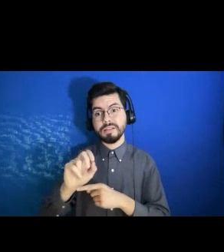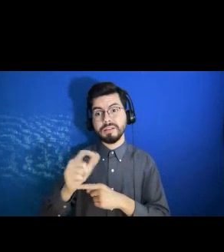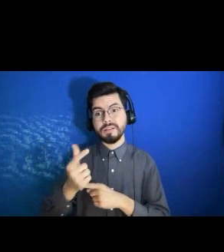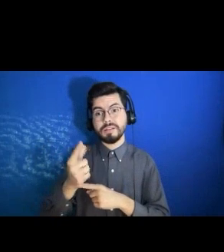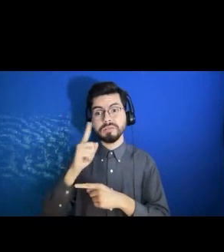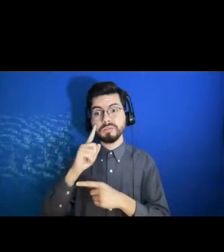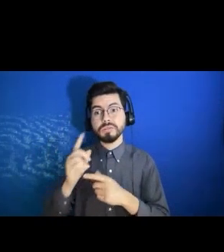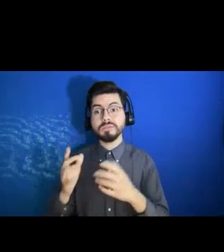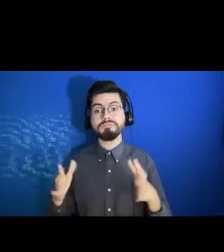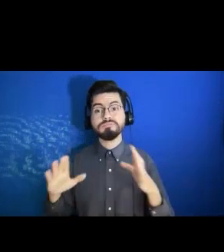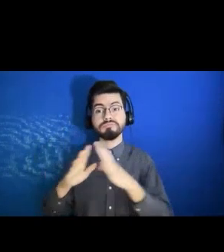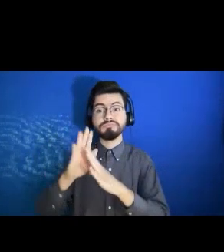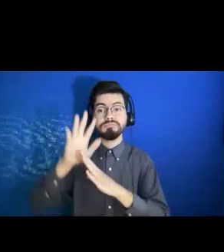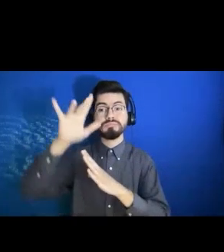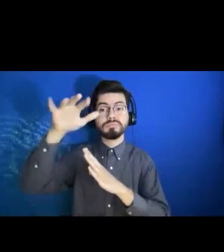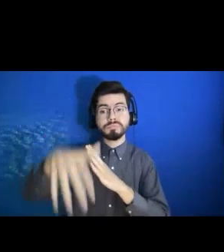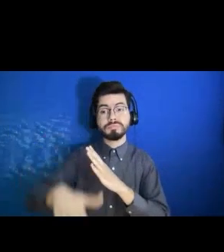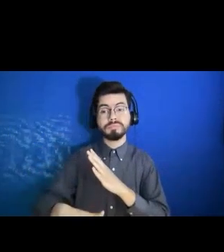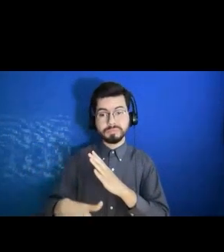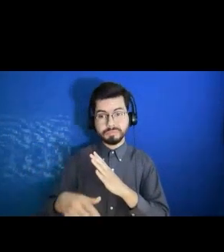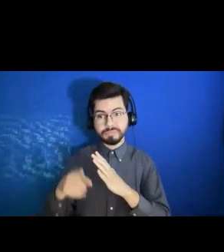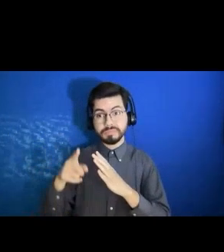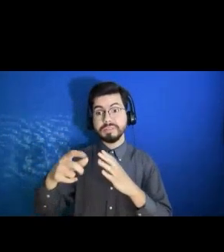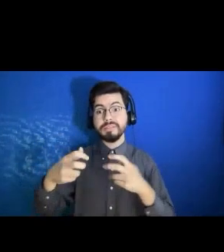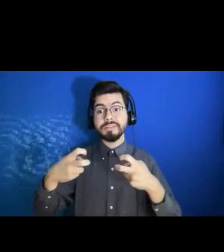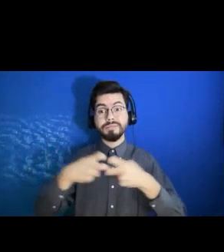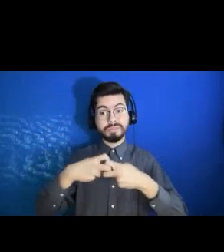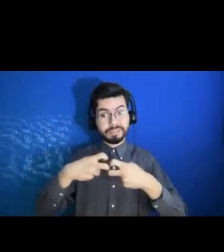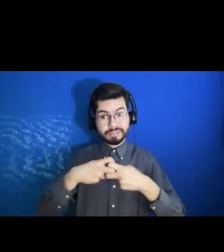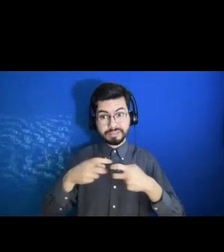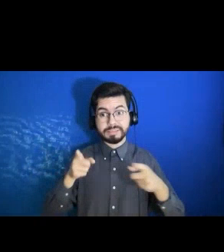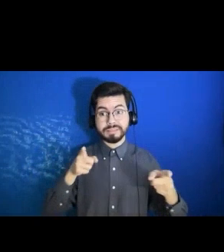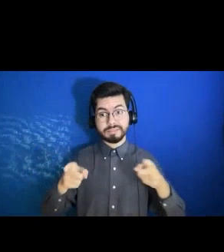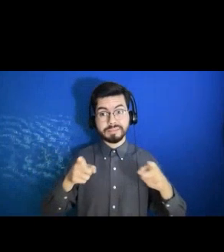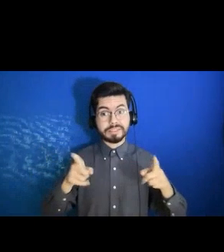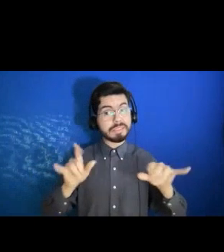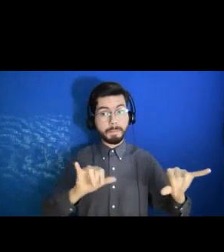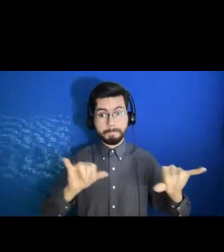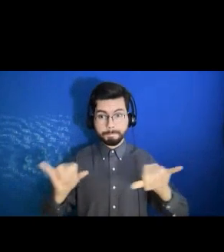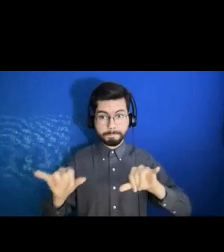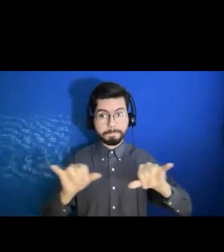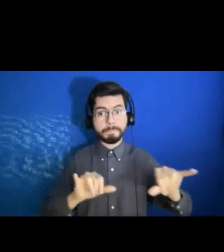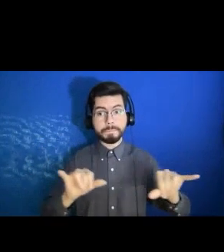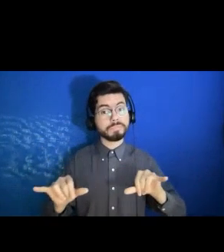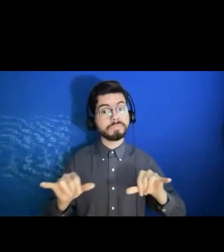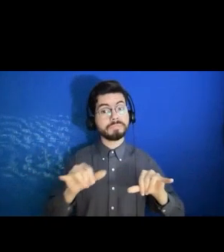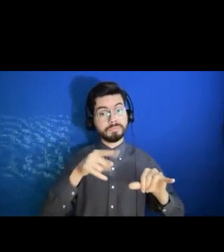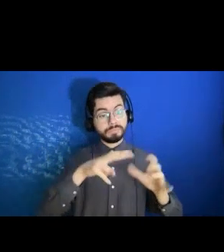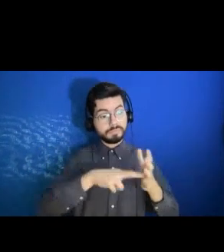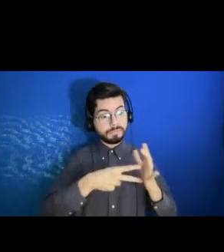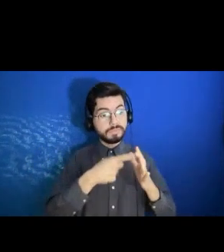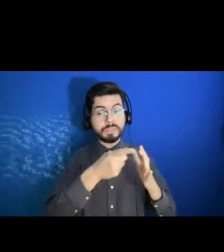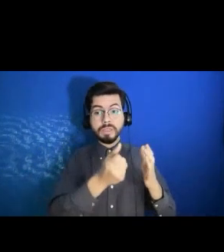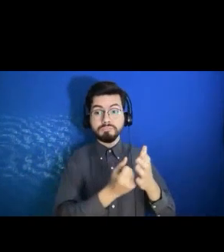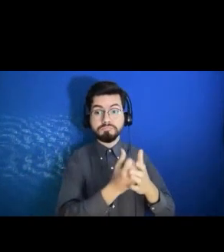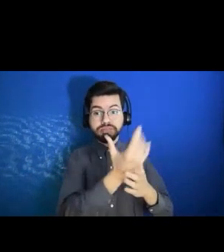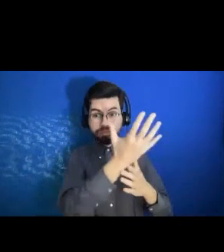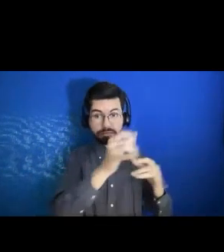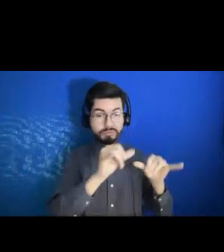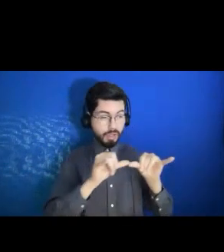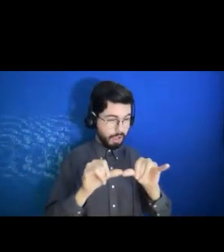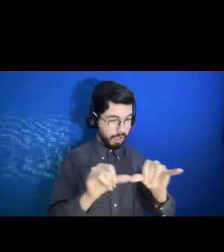very often. The physics of these eruptions are the same between the two. So we can record eruptions of geysers, and